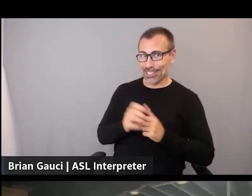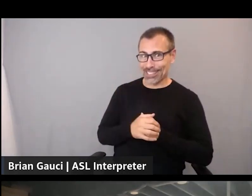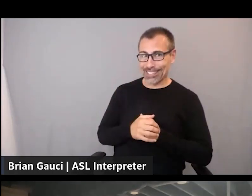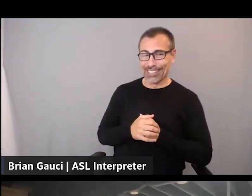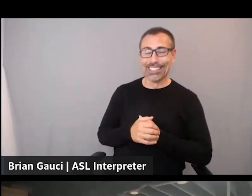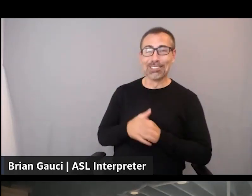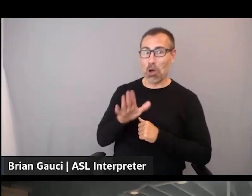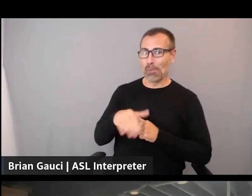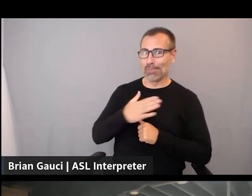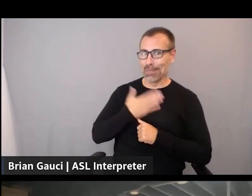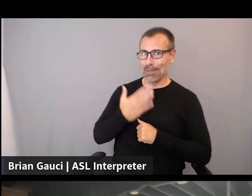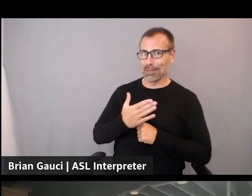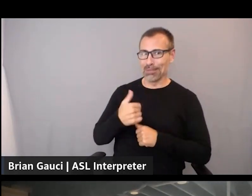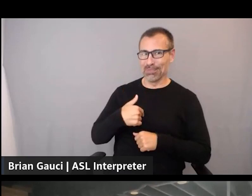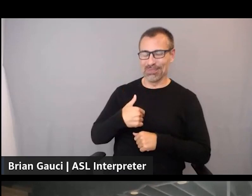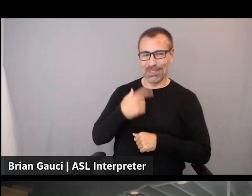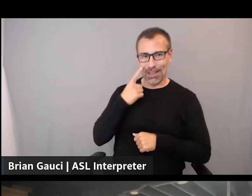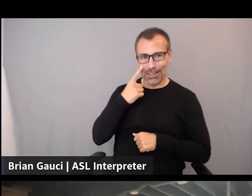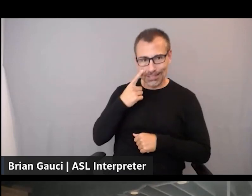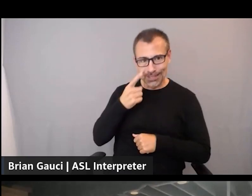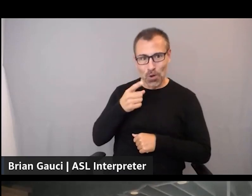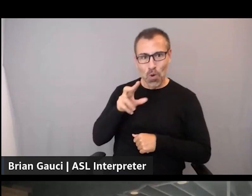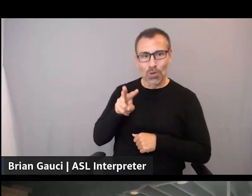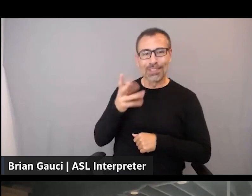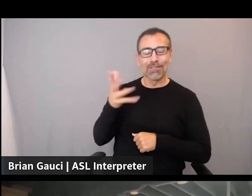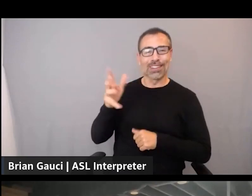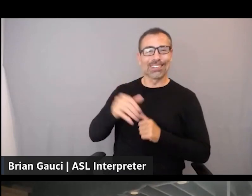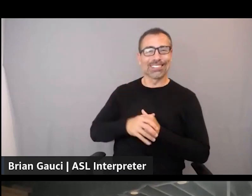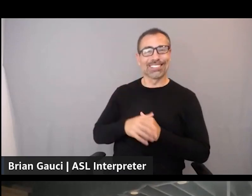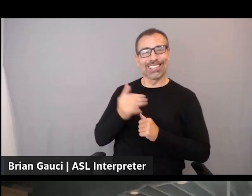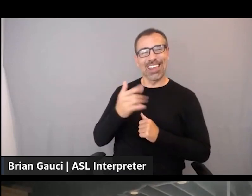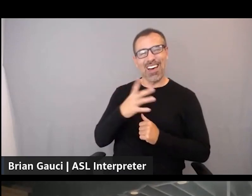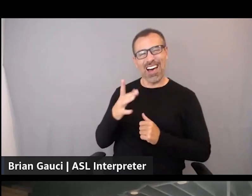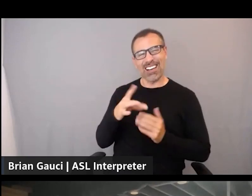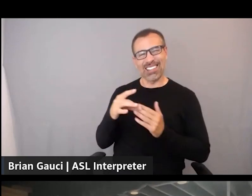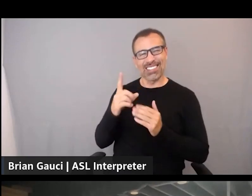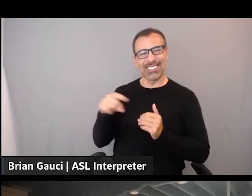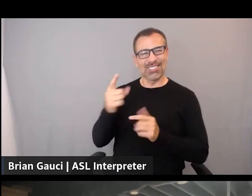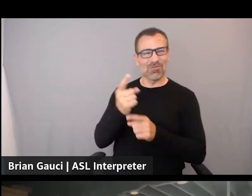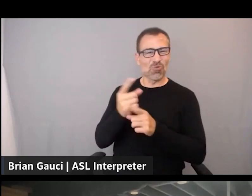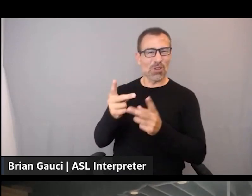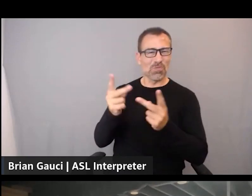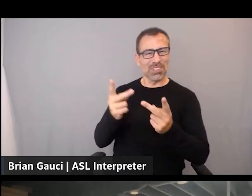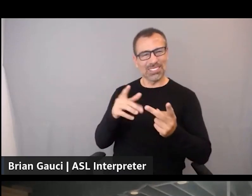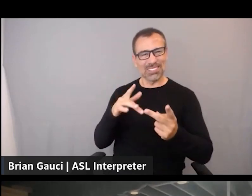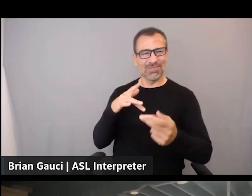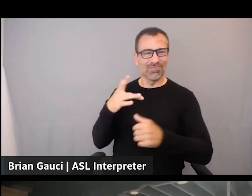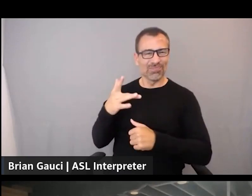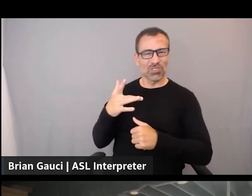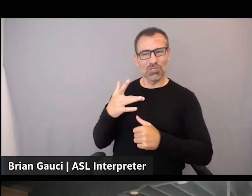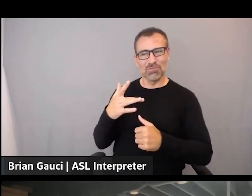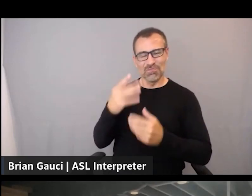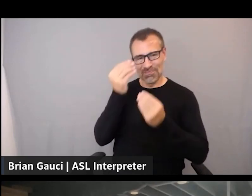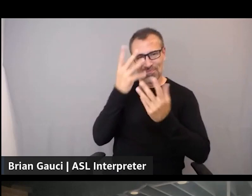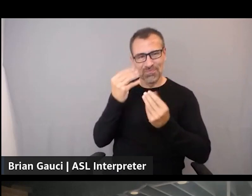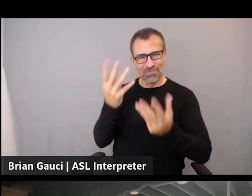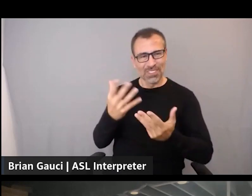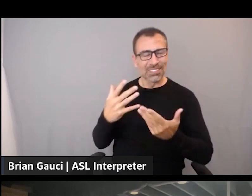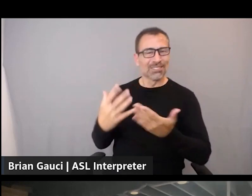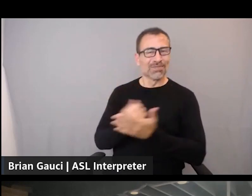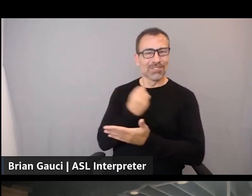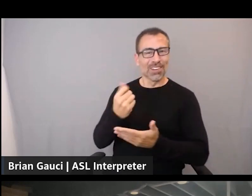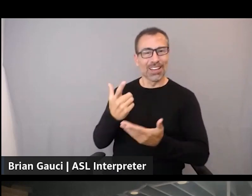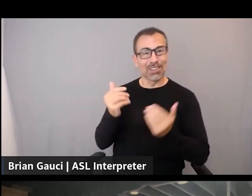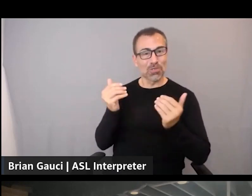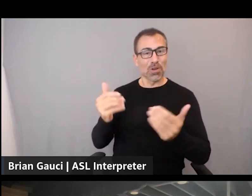that I got to see it firsthand from you, Jiraj, and I can point them to all the right places to get started with AWS Artifact